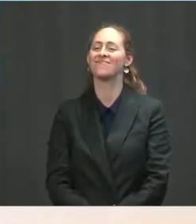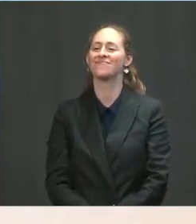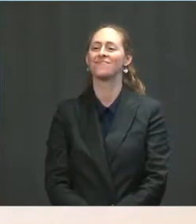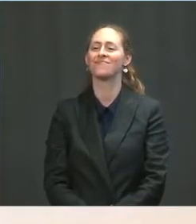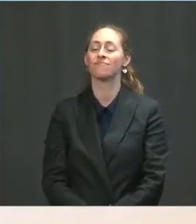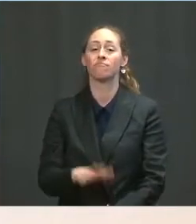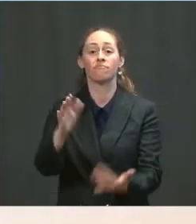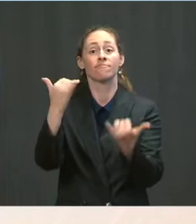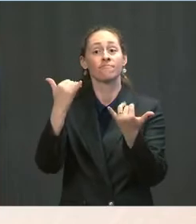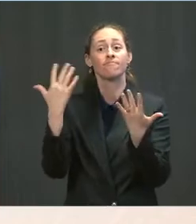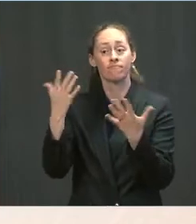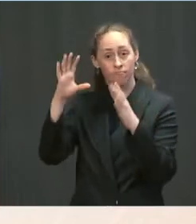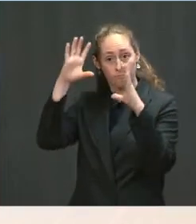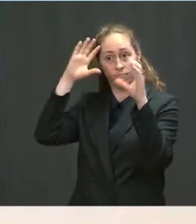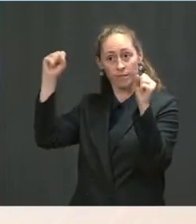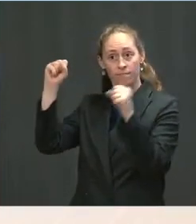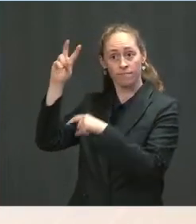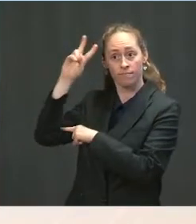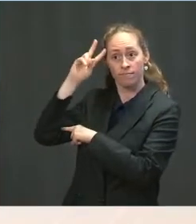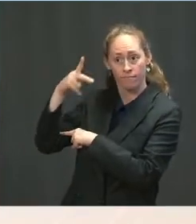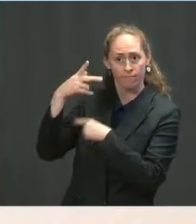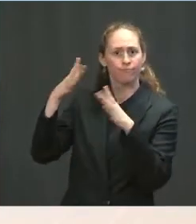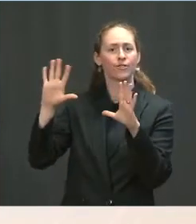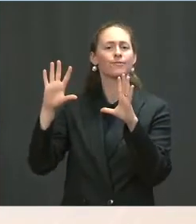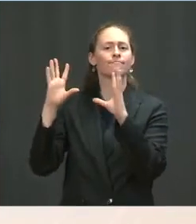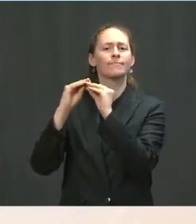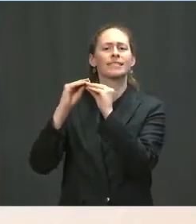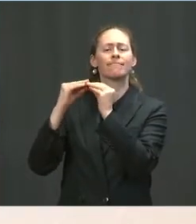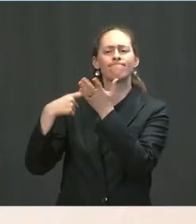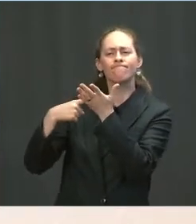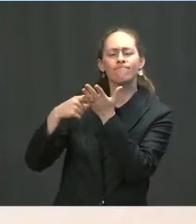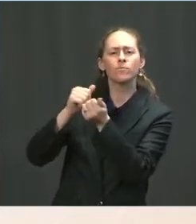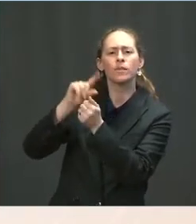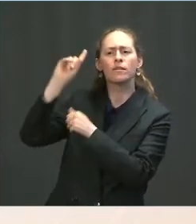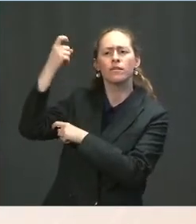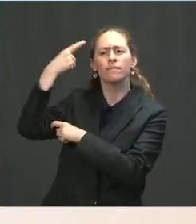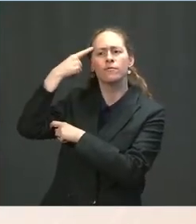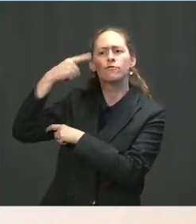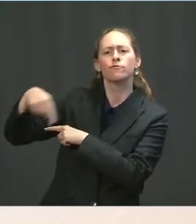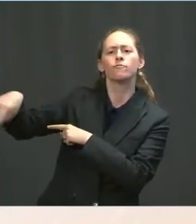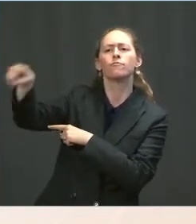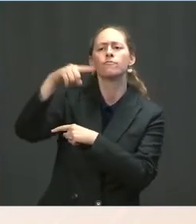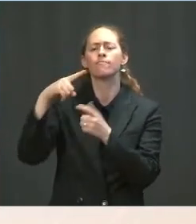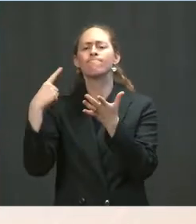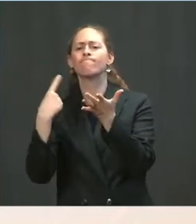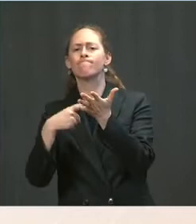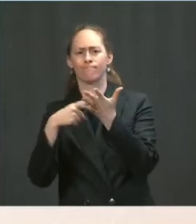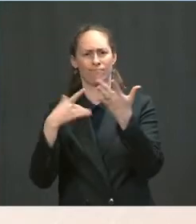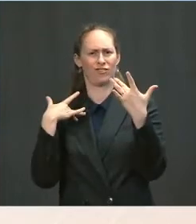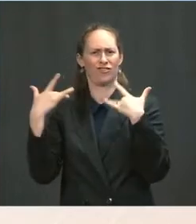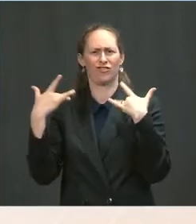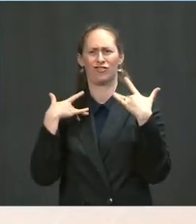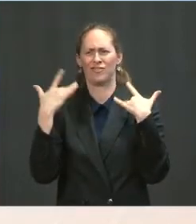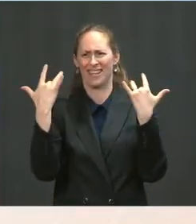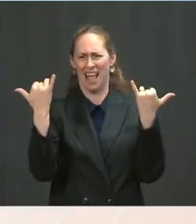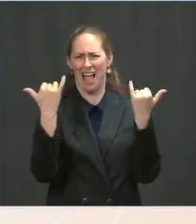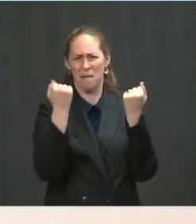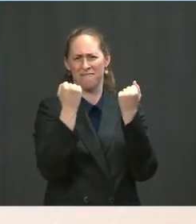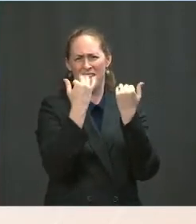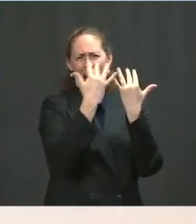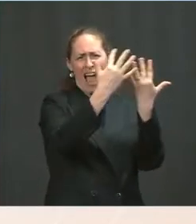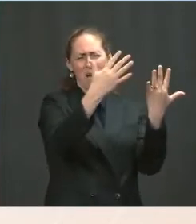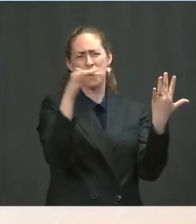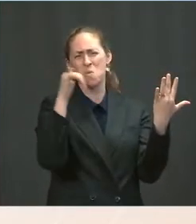President met with governors to discuss the worsening 2021 wildfire season and ongoing efforts to